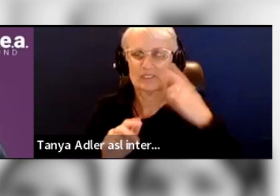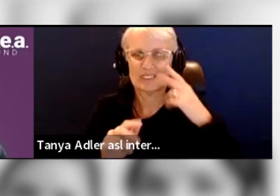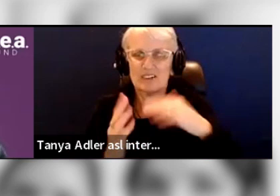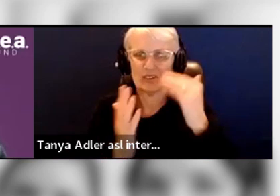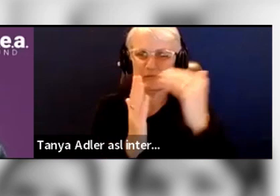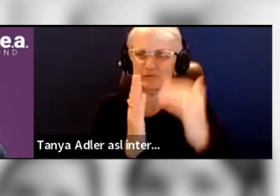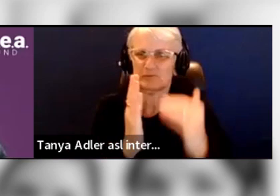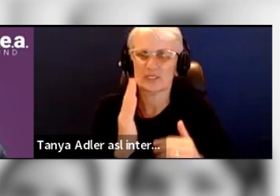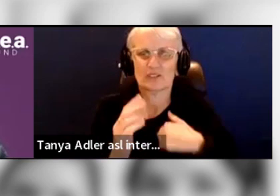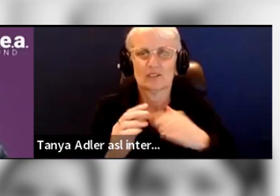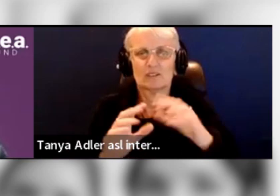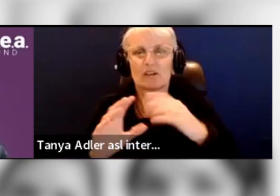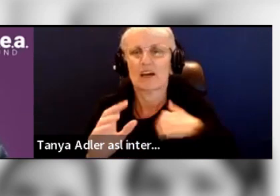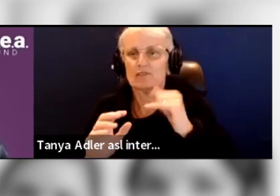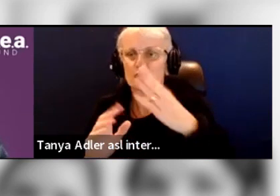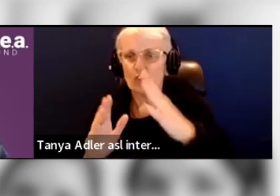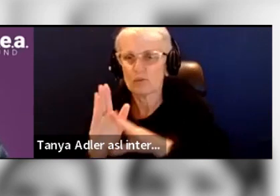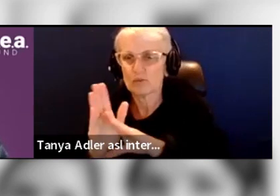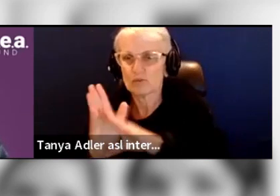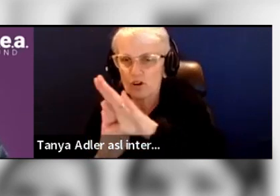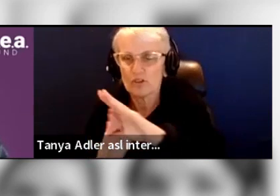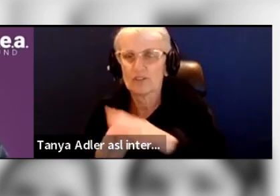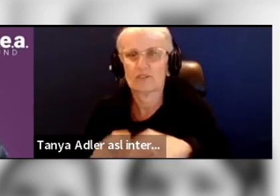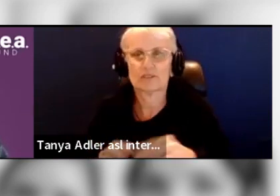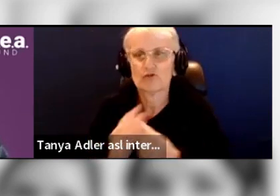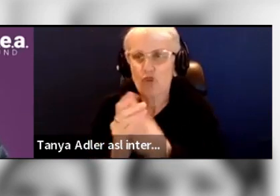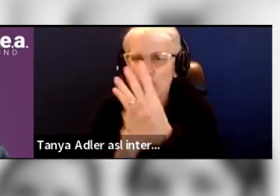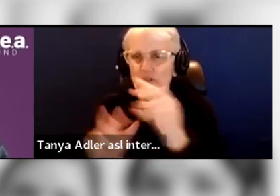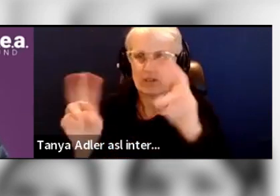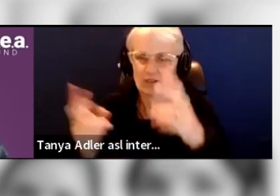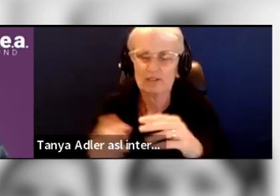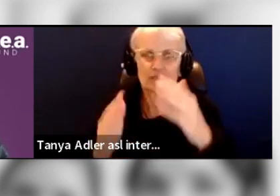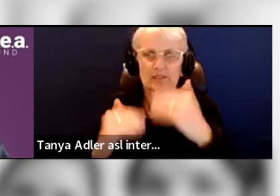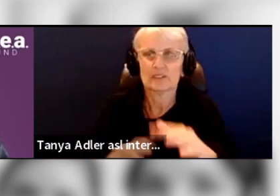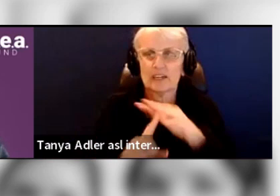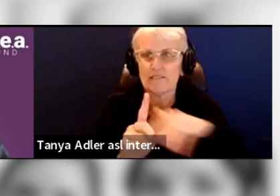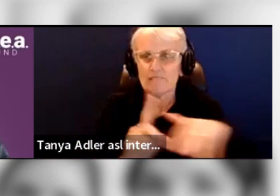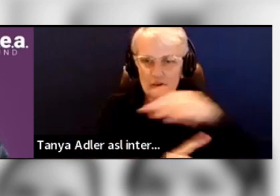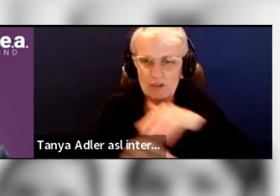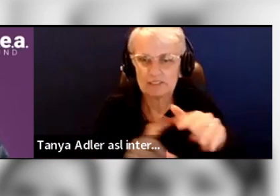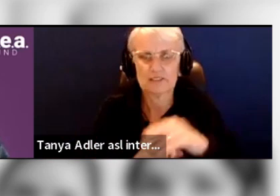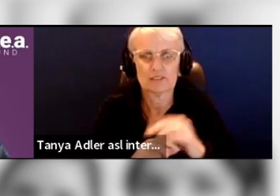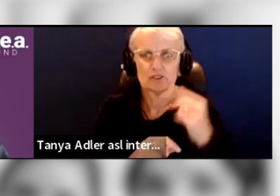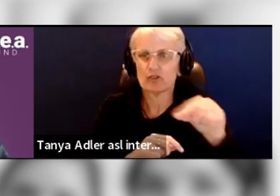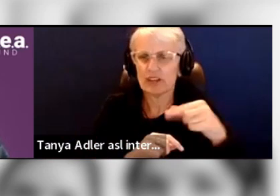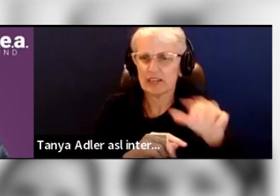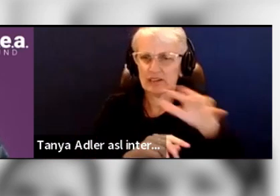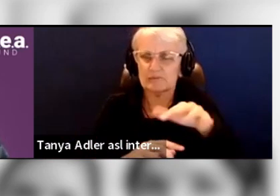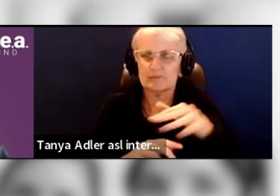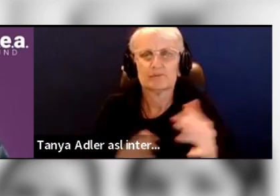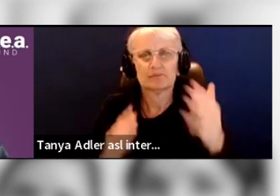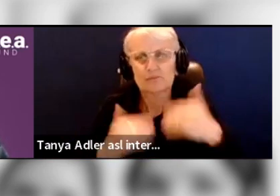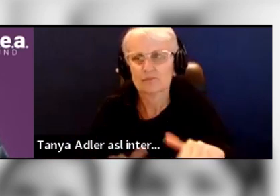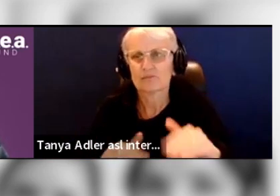that consider job growth, since this is the Jobs and Growth Fund. There's the environmental question and that piece,